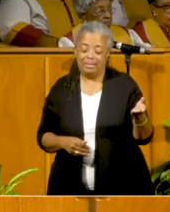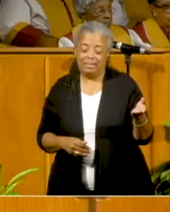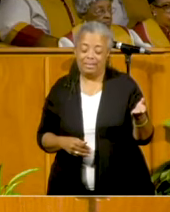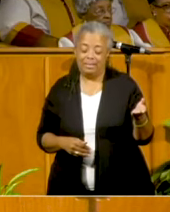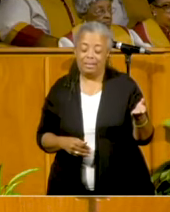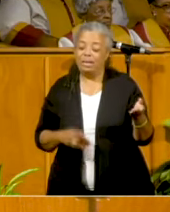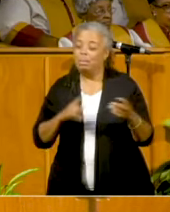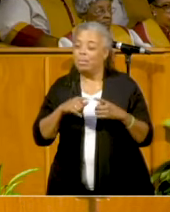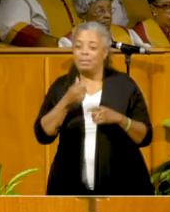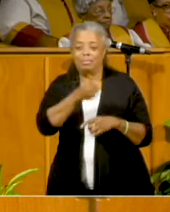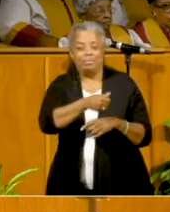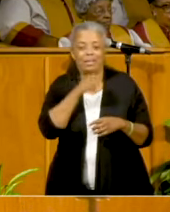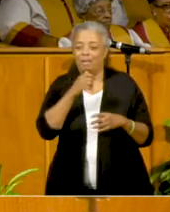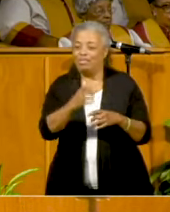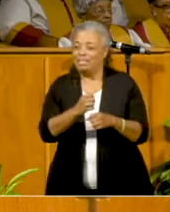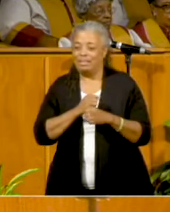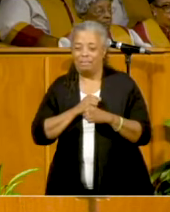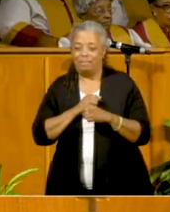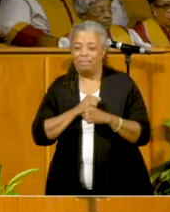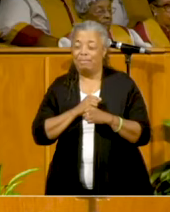And he didn't receive it.